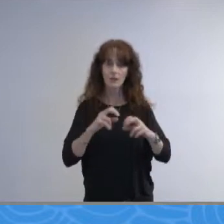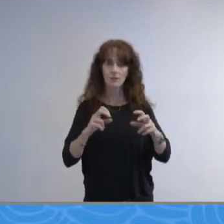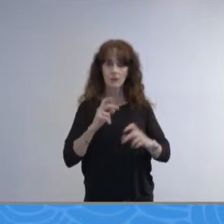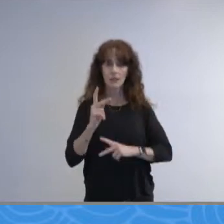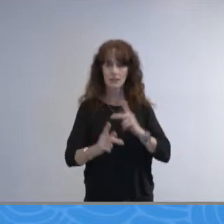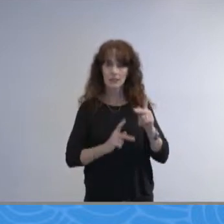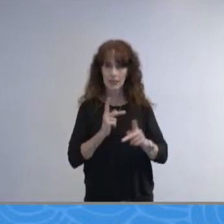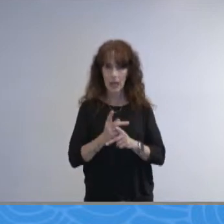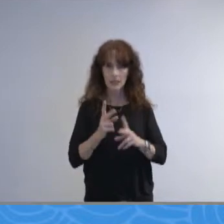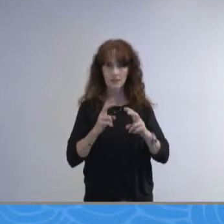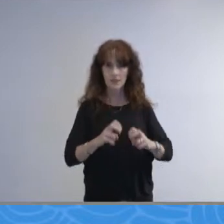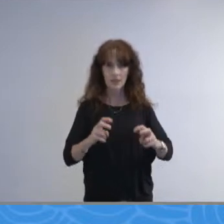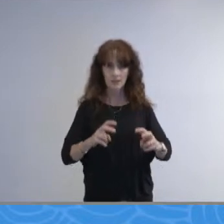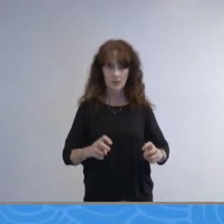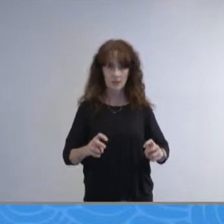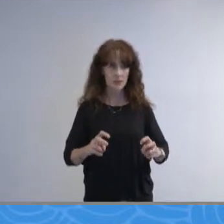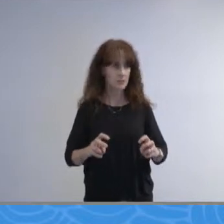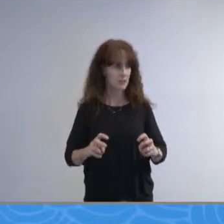of assessments,